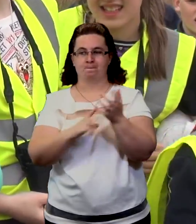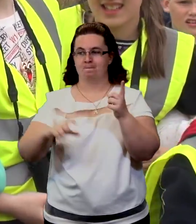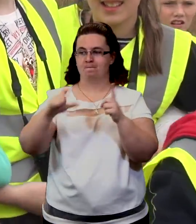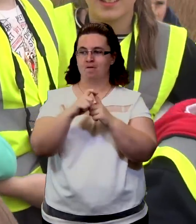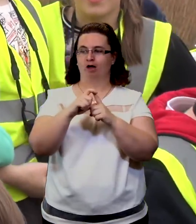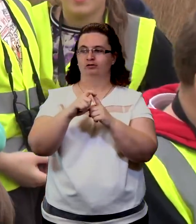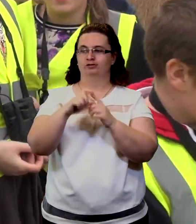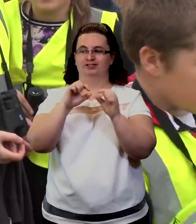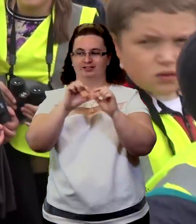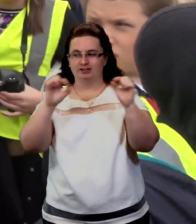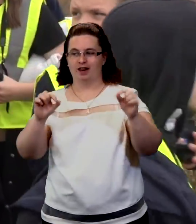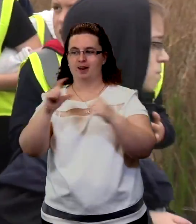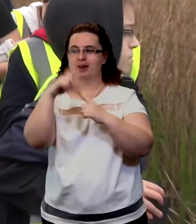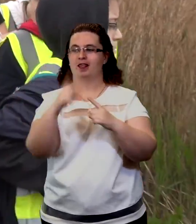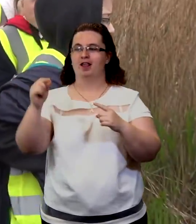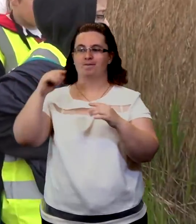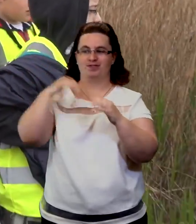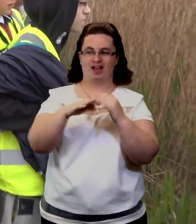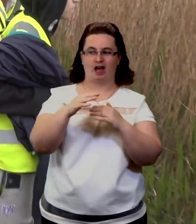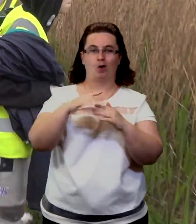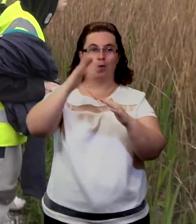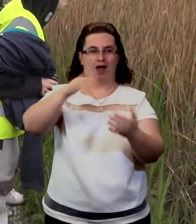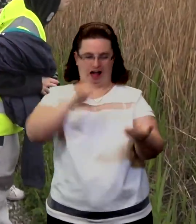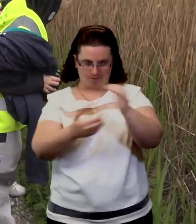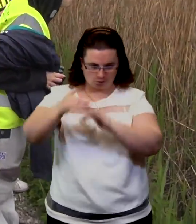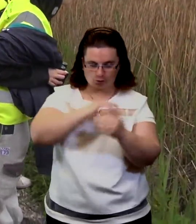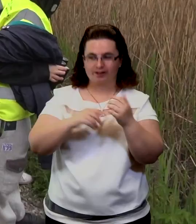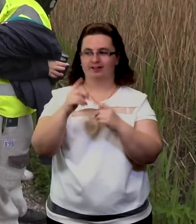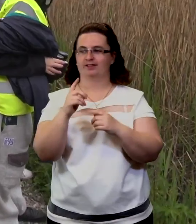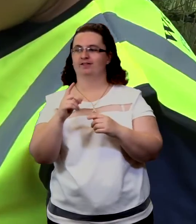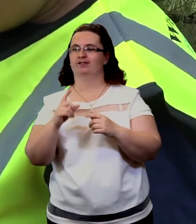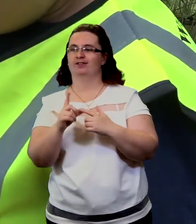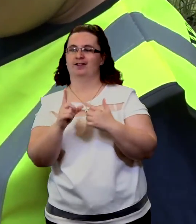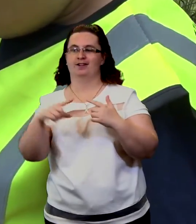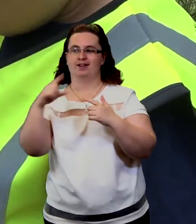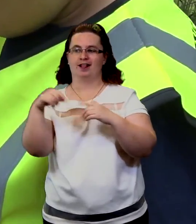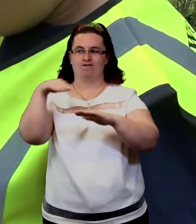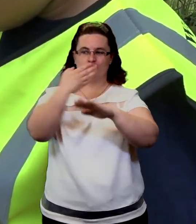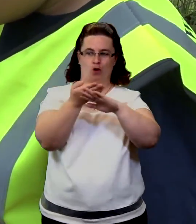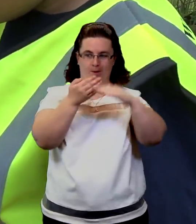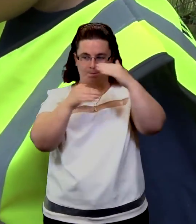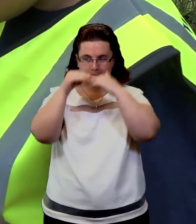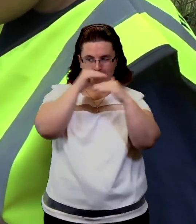Move backwards and forwards like this, side to side, and see if you can spot the birds.